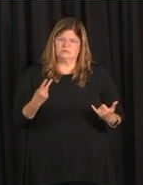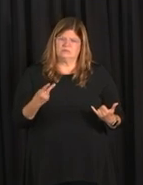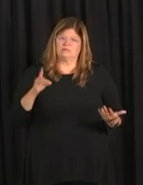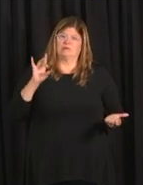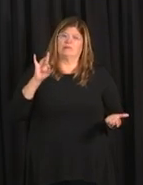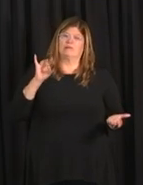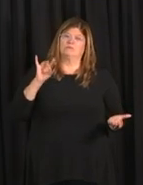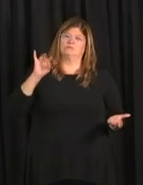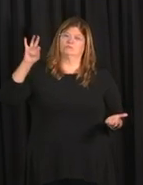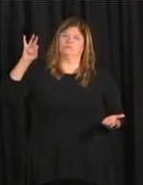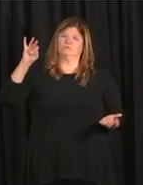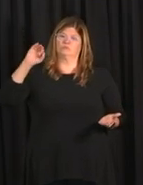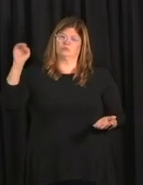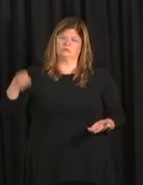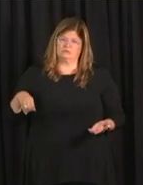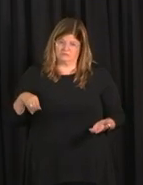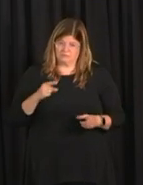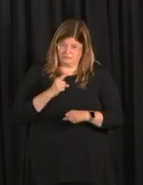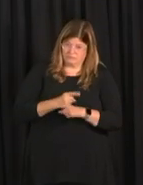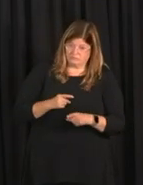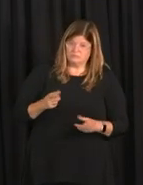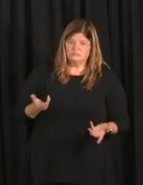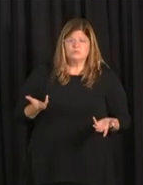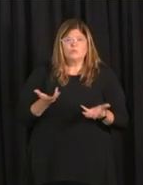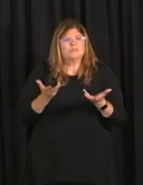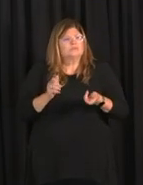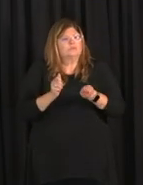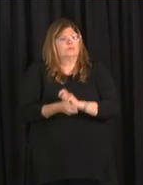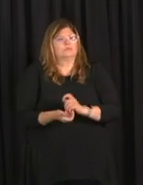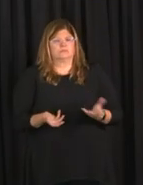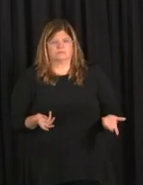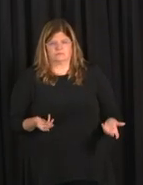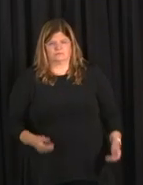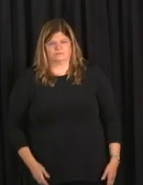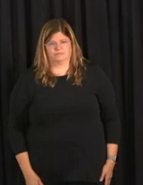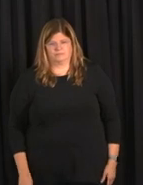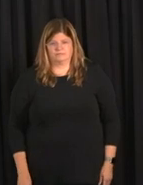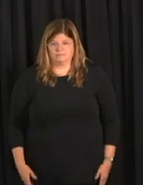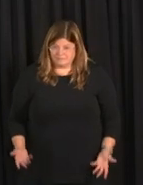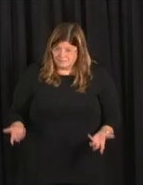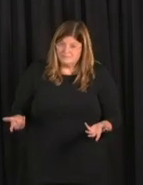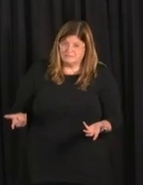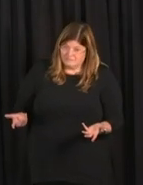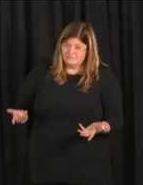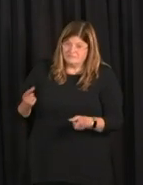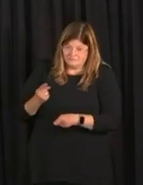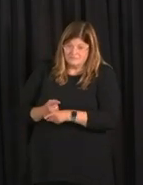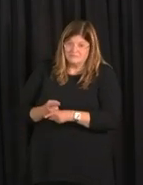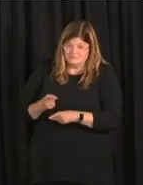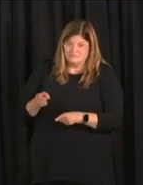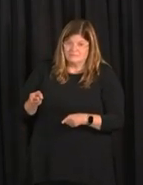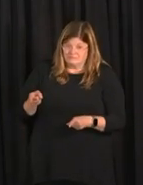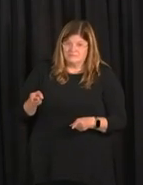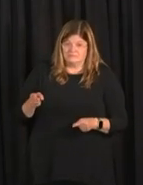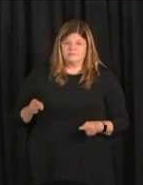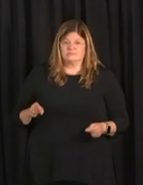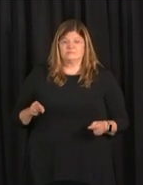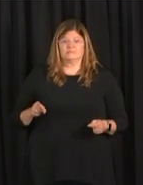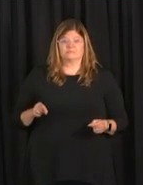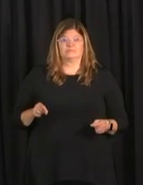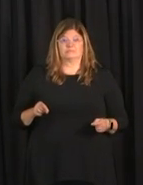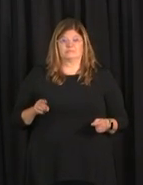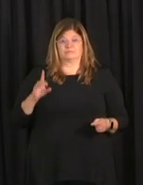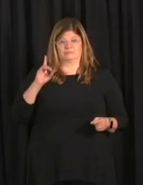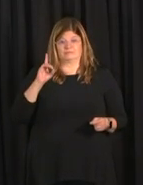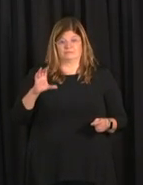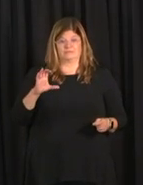to 90%. Right. What changed? What do we know now? Right, so with that one in particular, and